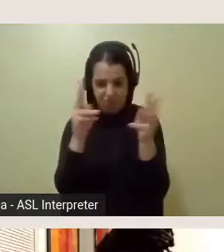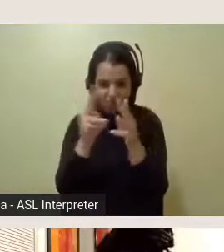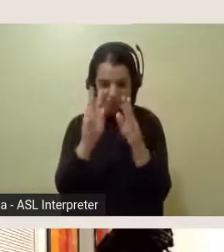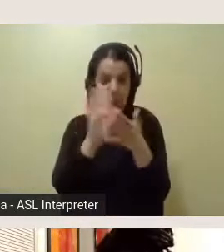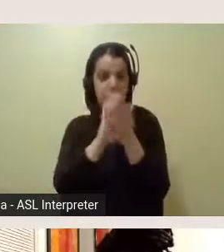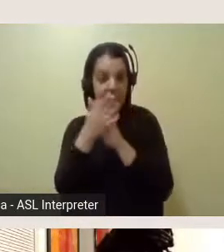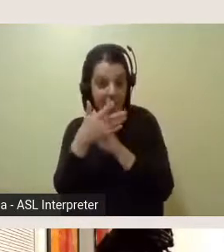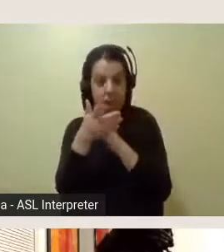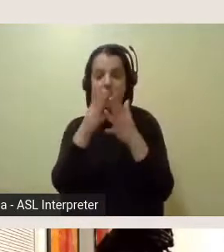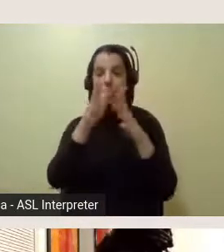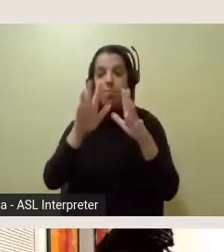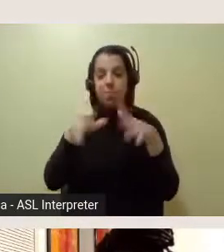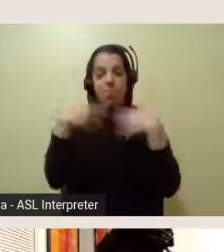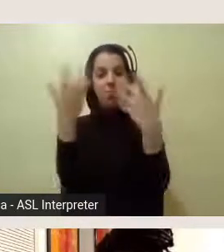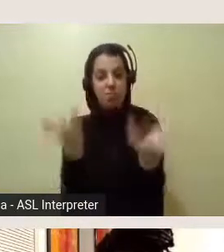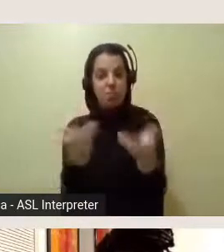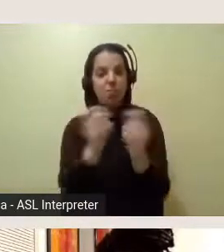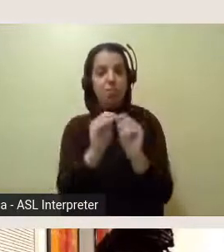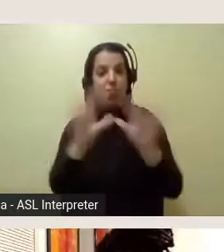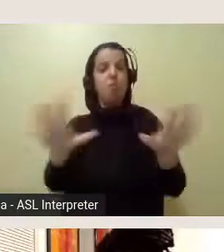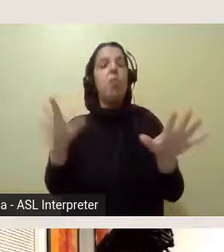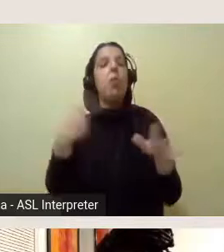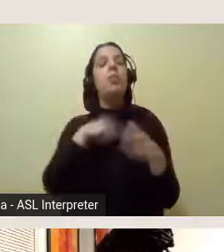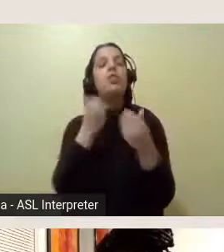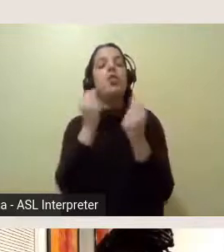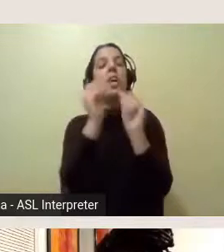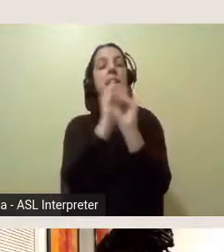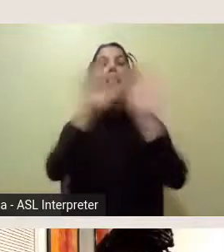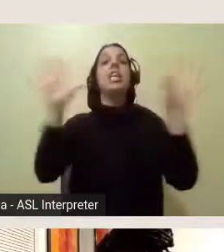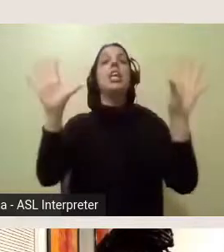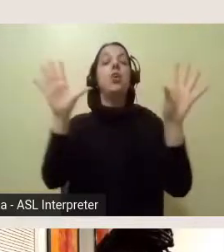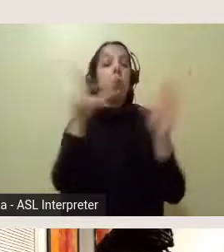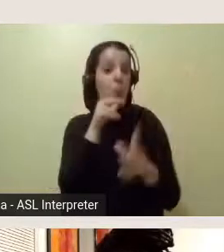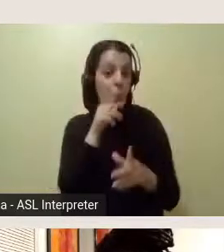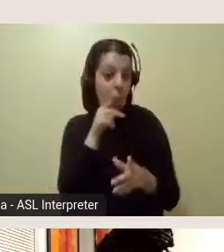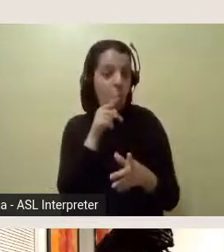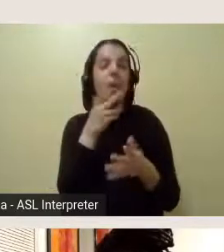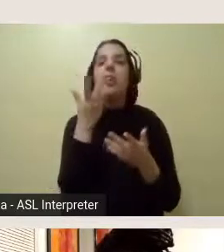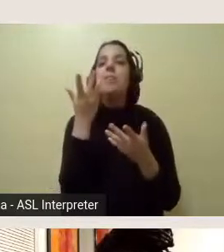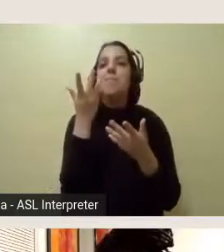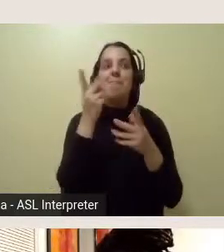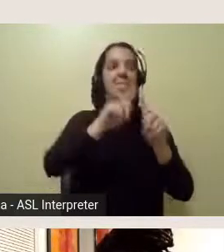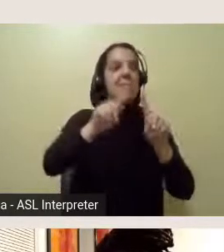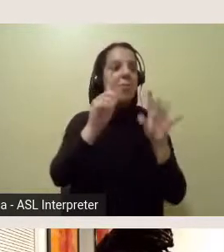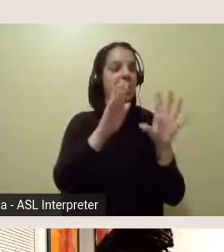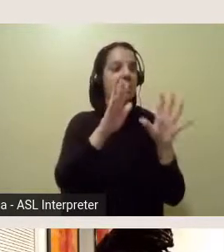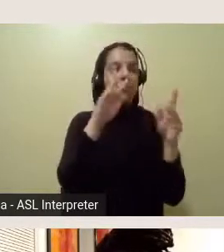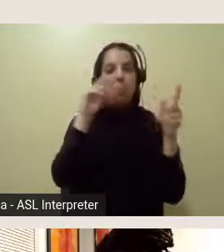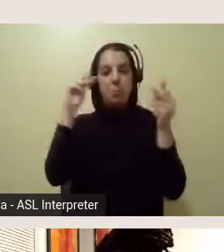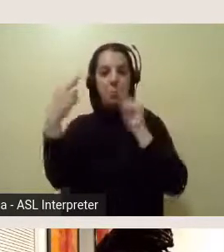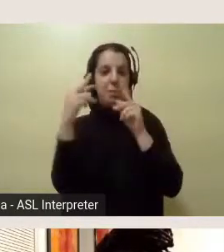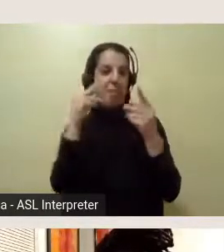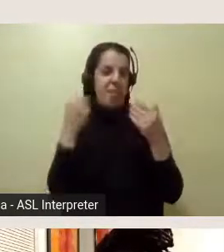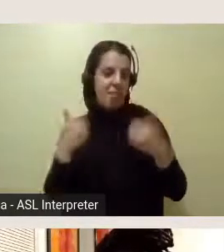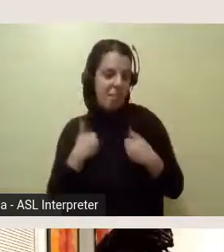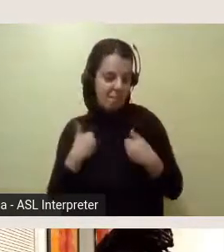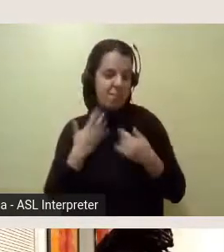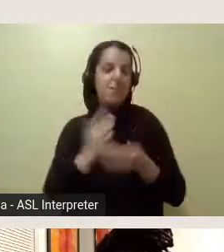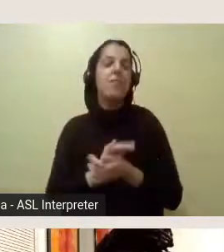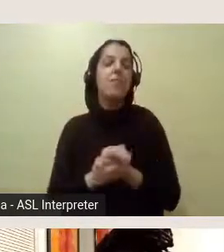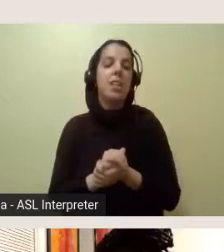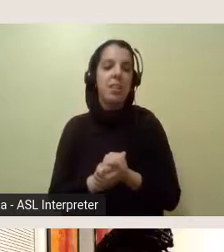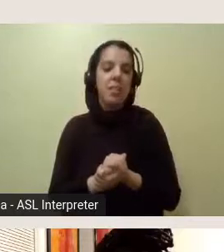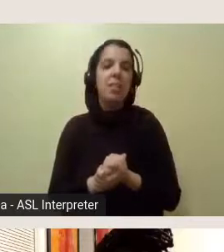with the subjects and always made it clear that we were talking to multiple sides. I think one of the things that's happened in the media these days is